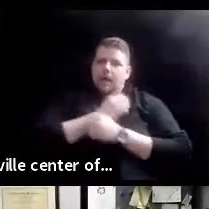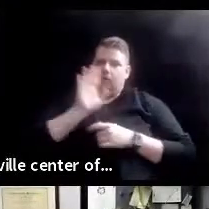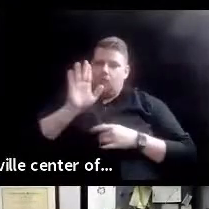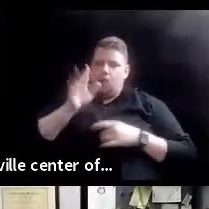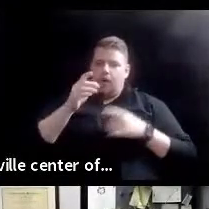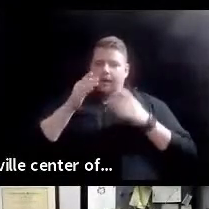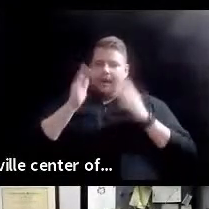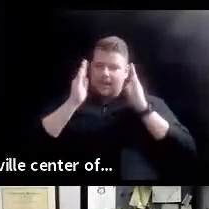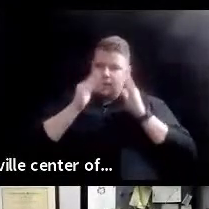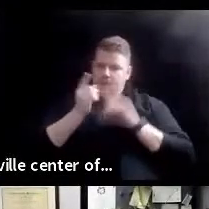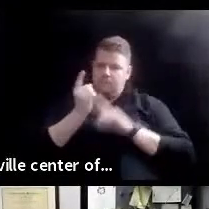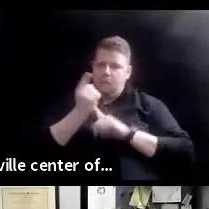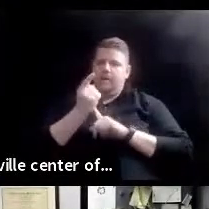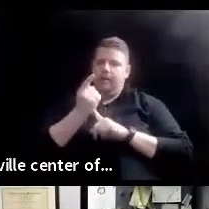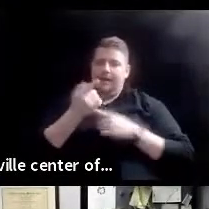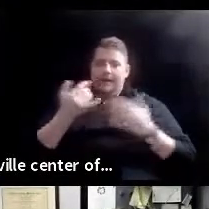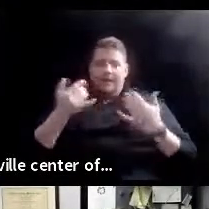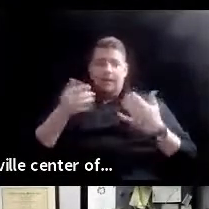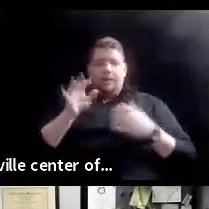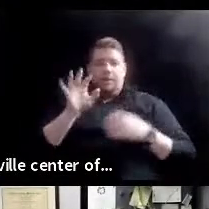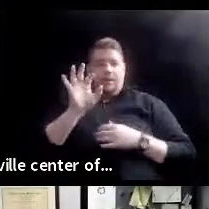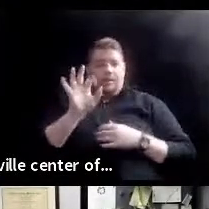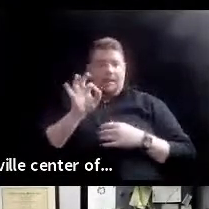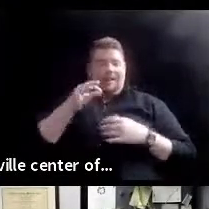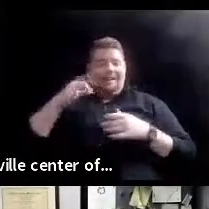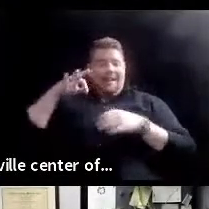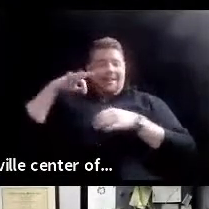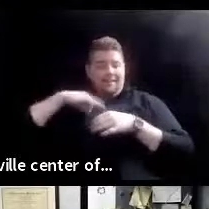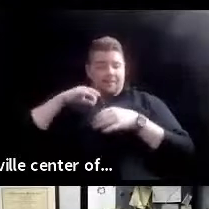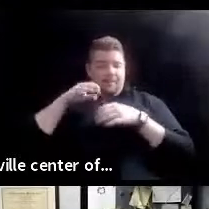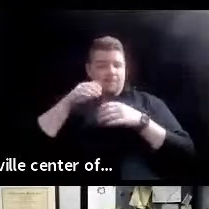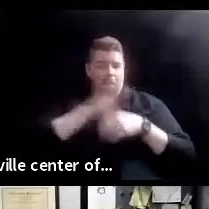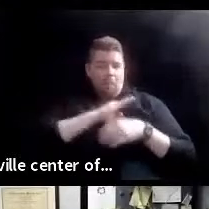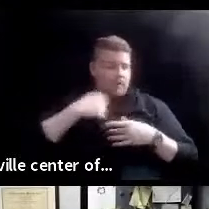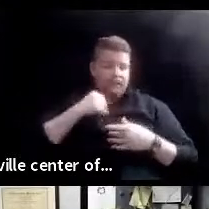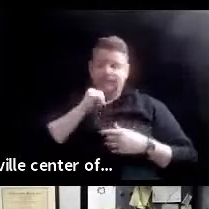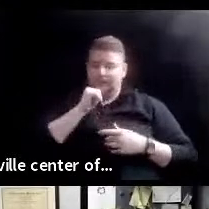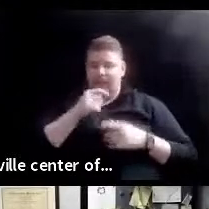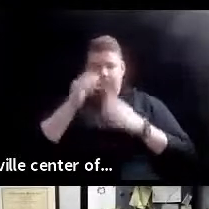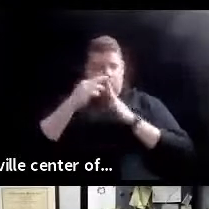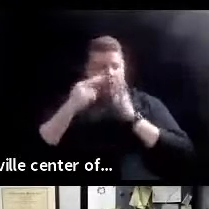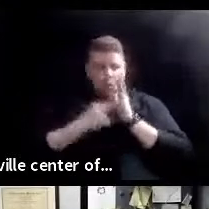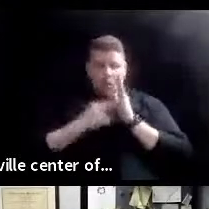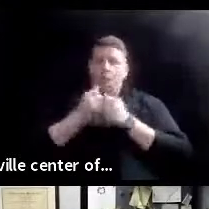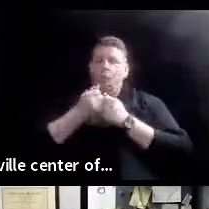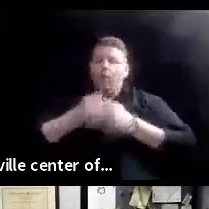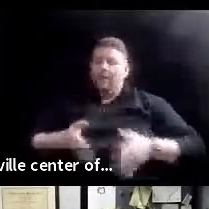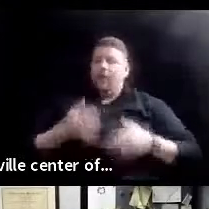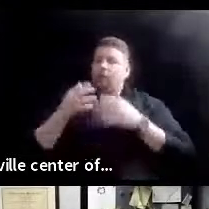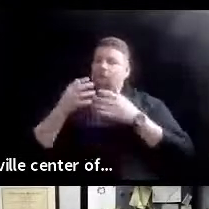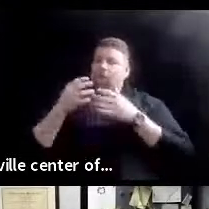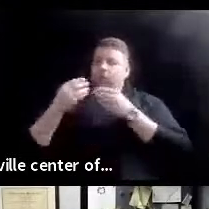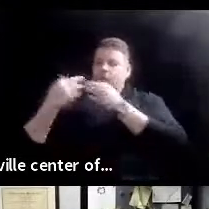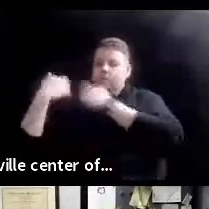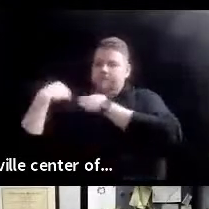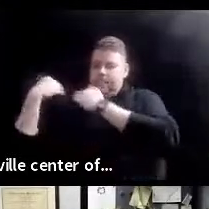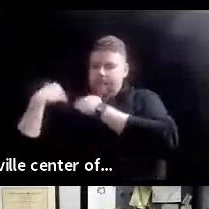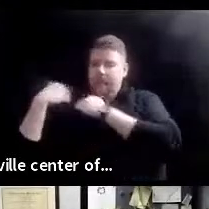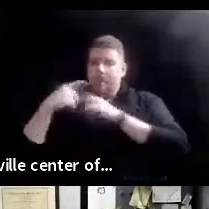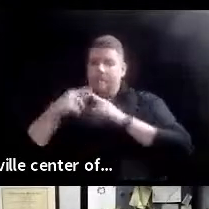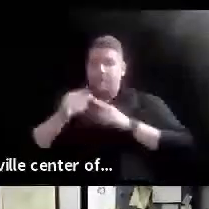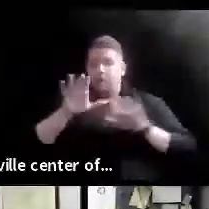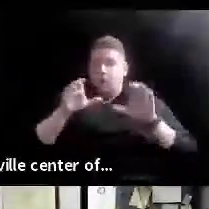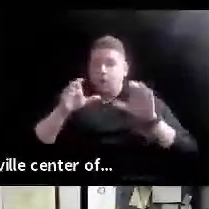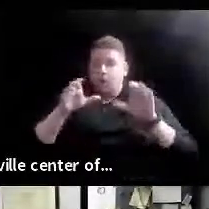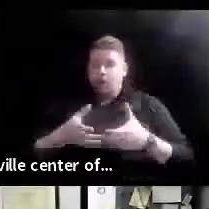momentarily. You're a non-elected board given the powers to make rule and regulation without the responsibility. Yet your group